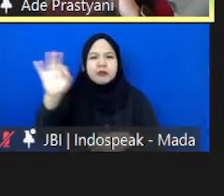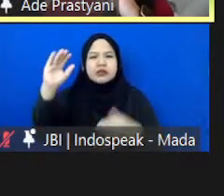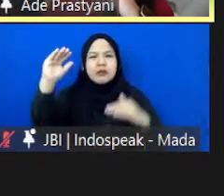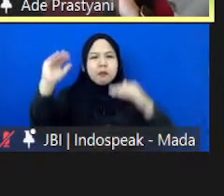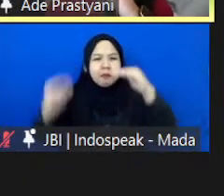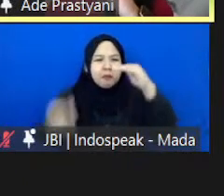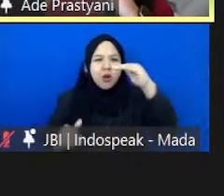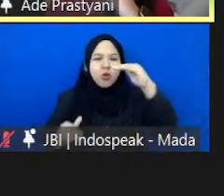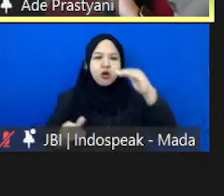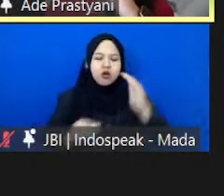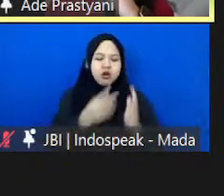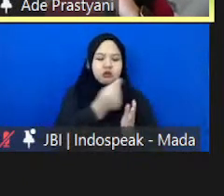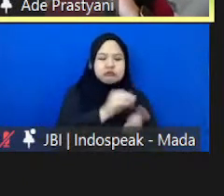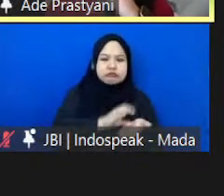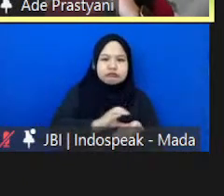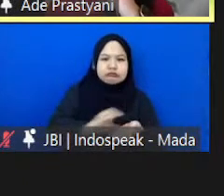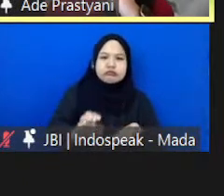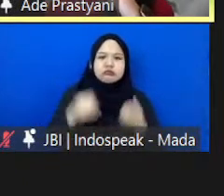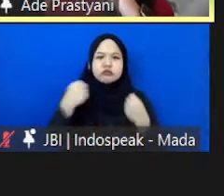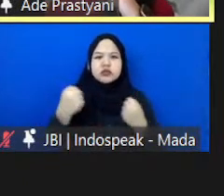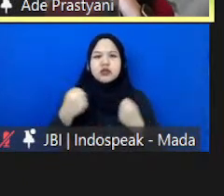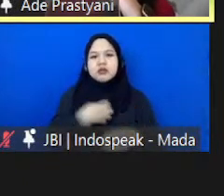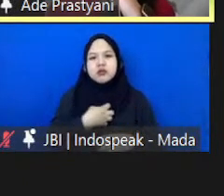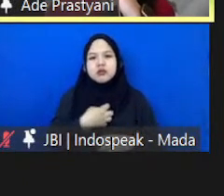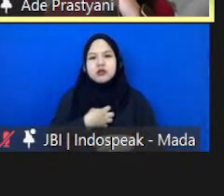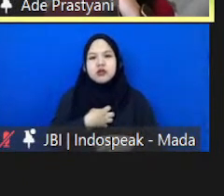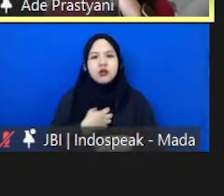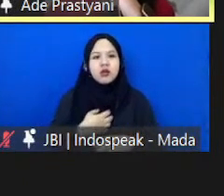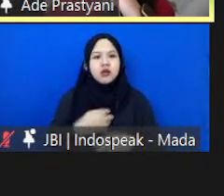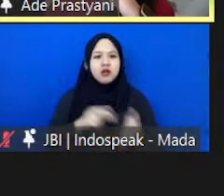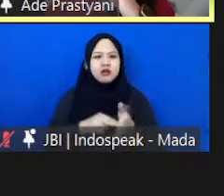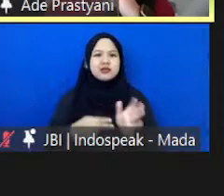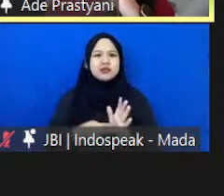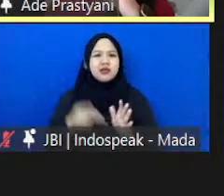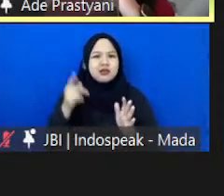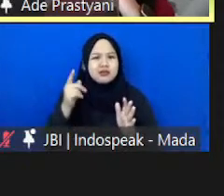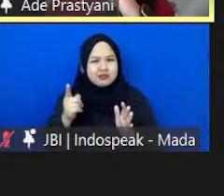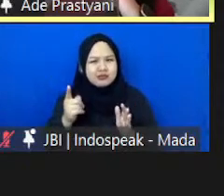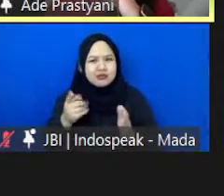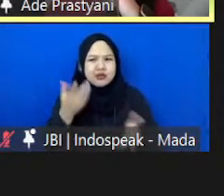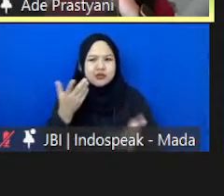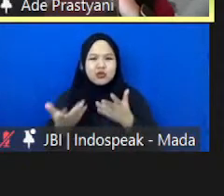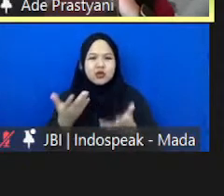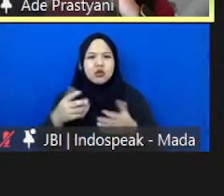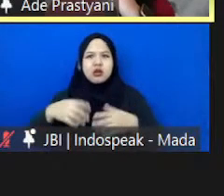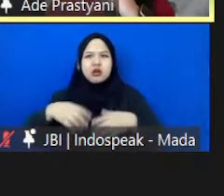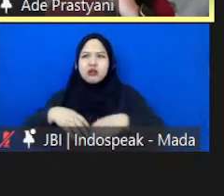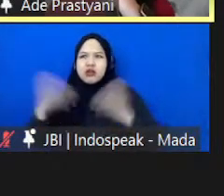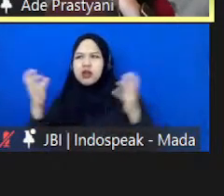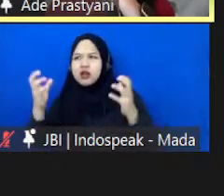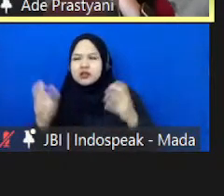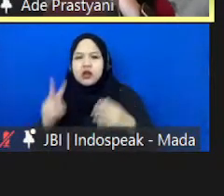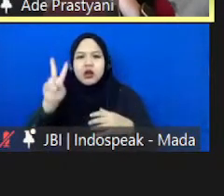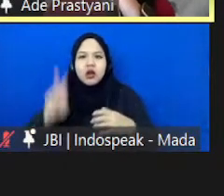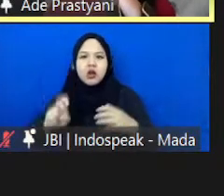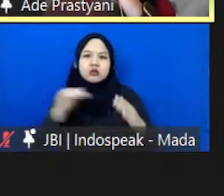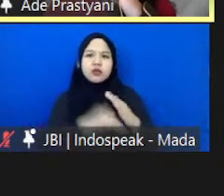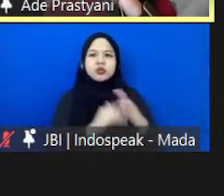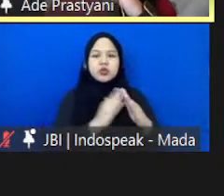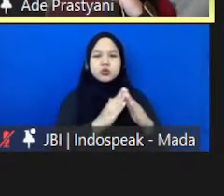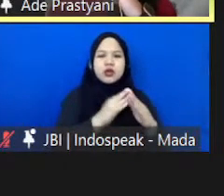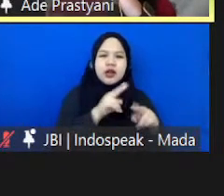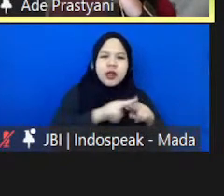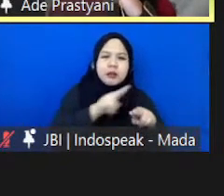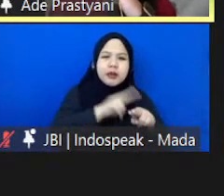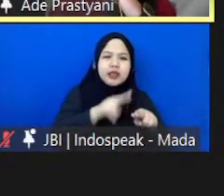mental health. 2/3 of that is earmarked for the issue of substance abuse and rehabilitation, leaving little for other needs. Meanwhile, in